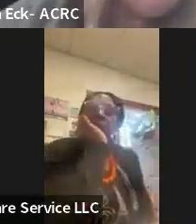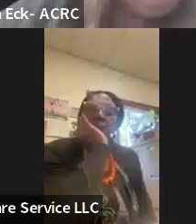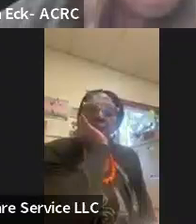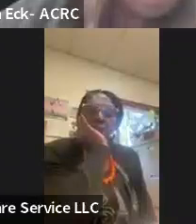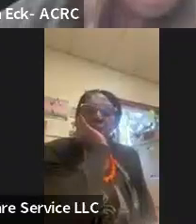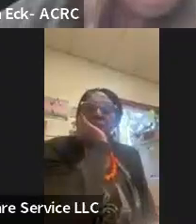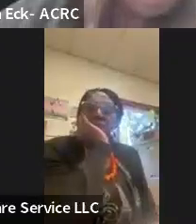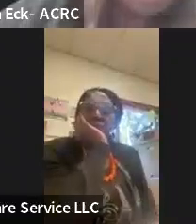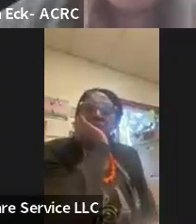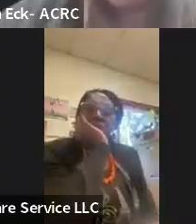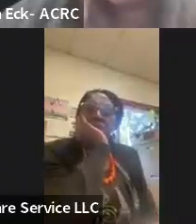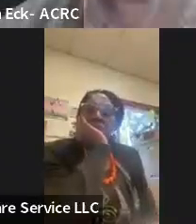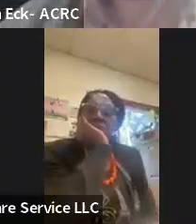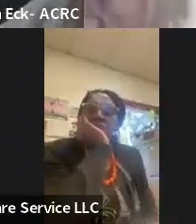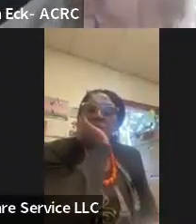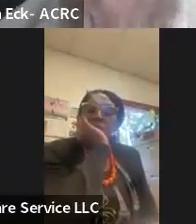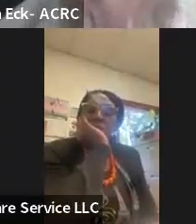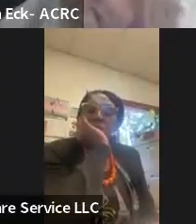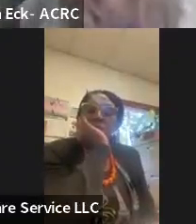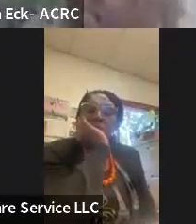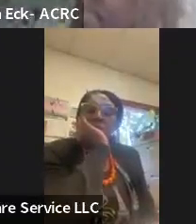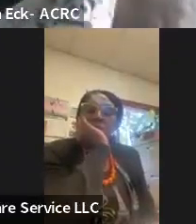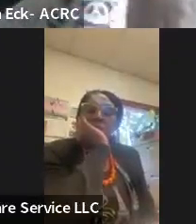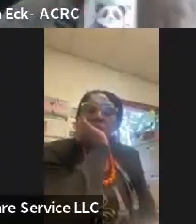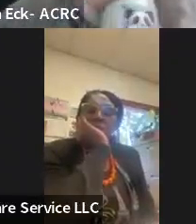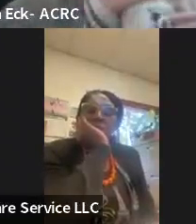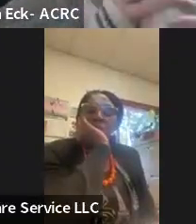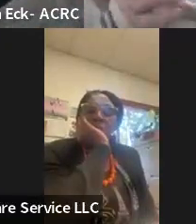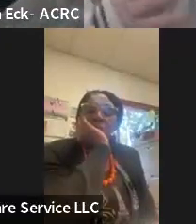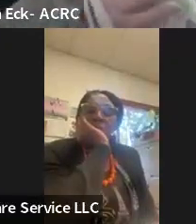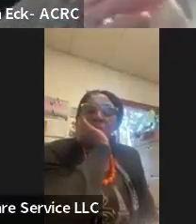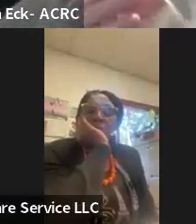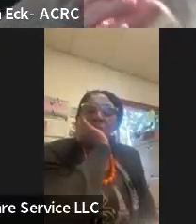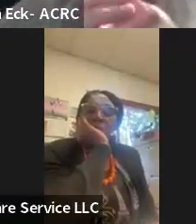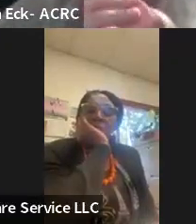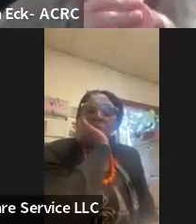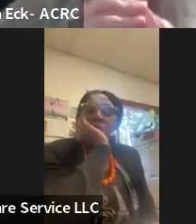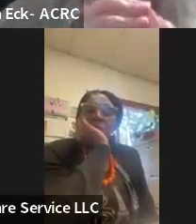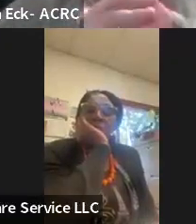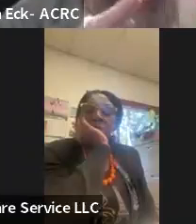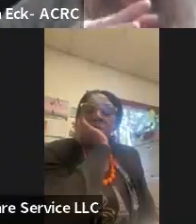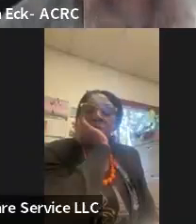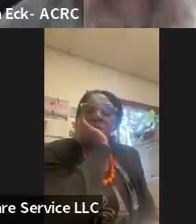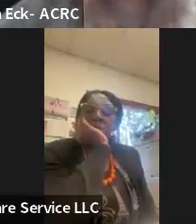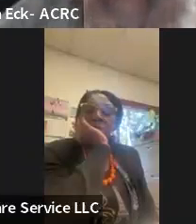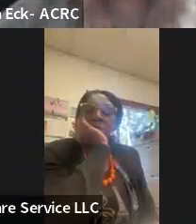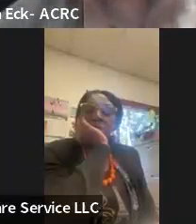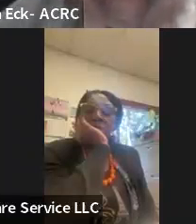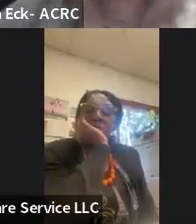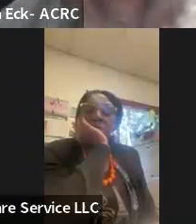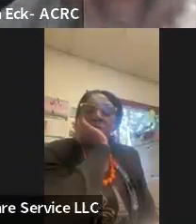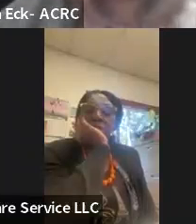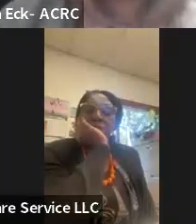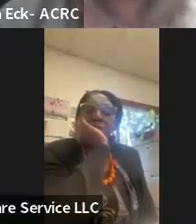morning to all of the people that are subscribed on our website as service providers. But for those of you that are here right now, you get to see